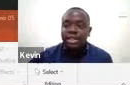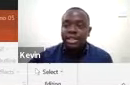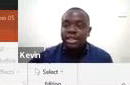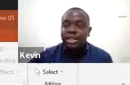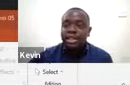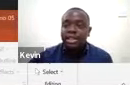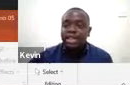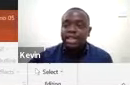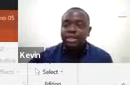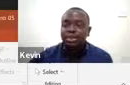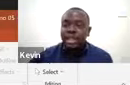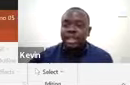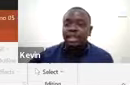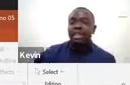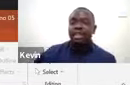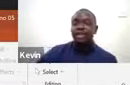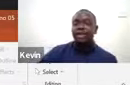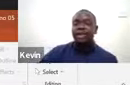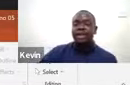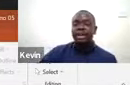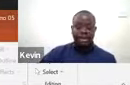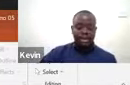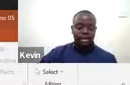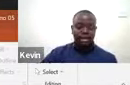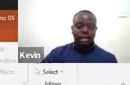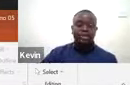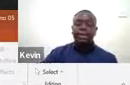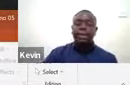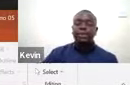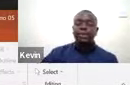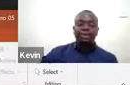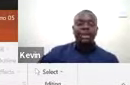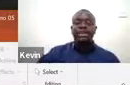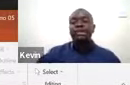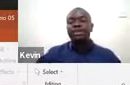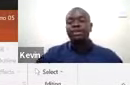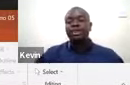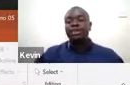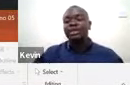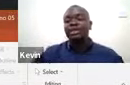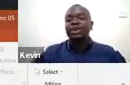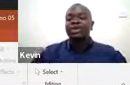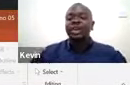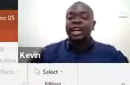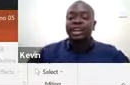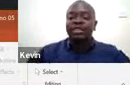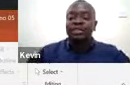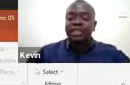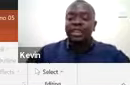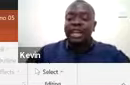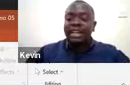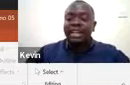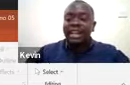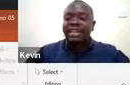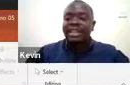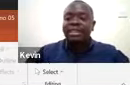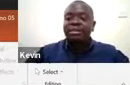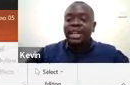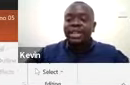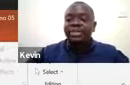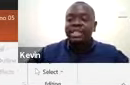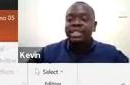Today's session, as we were preparing you from the word go, we have none